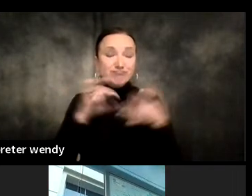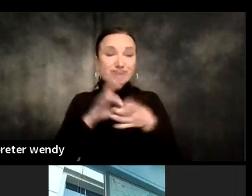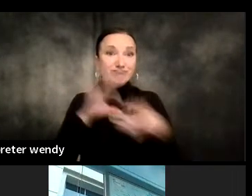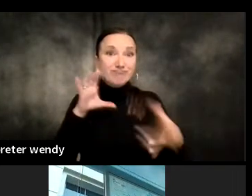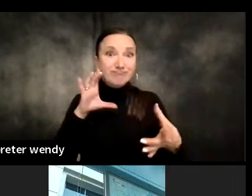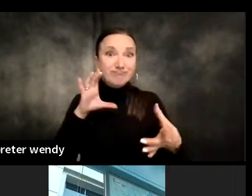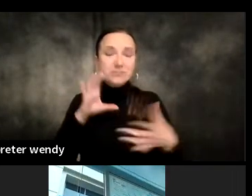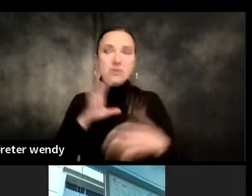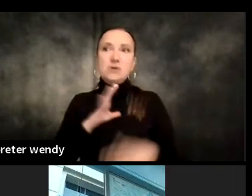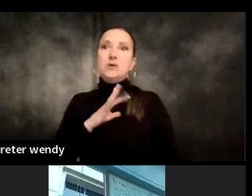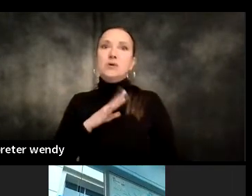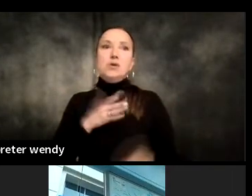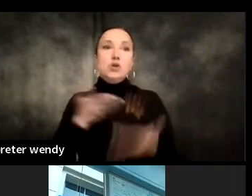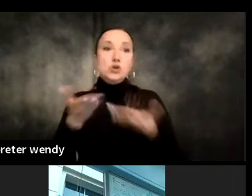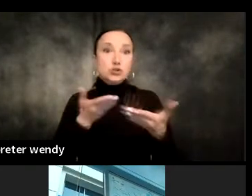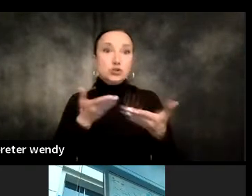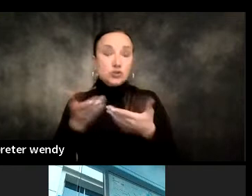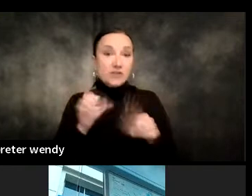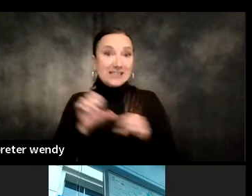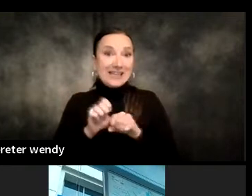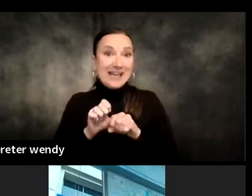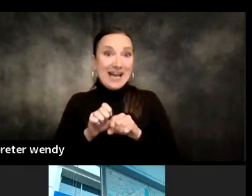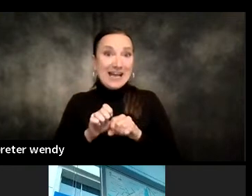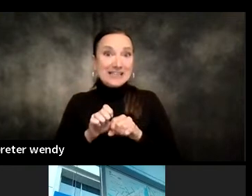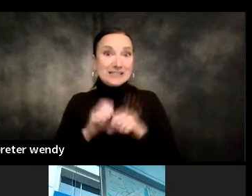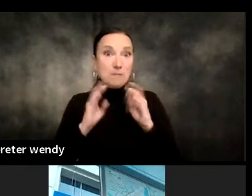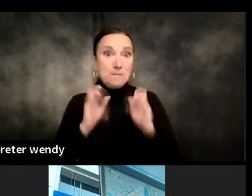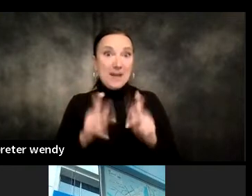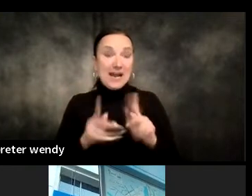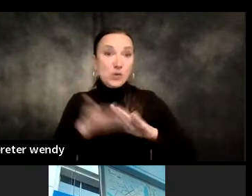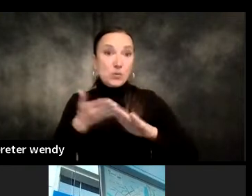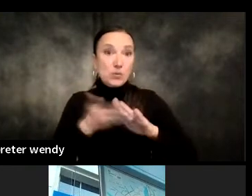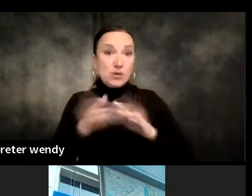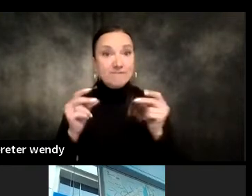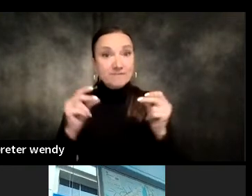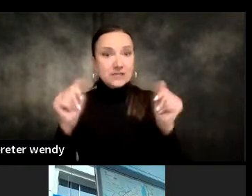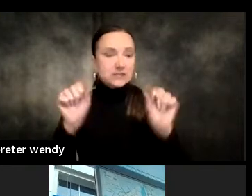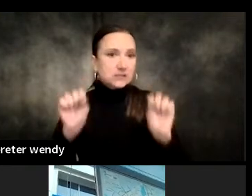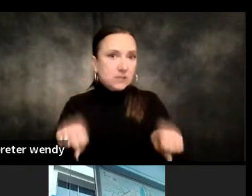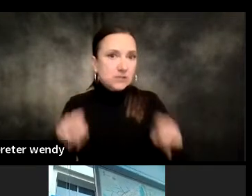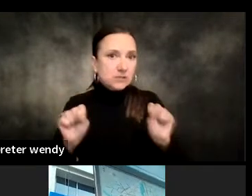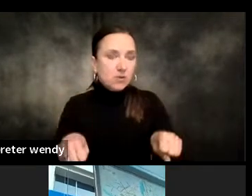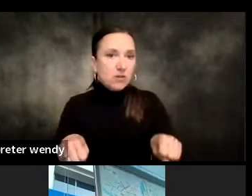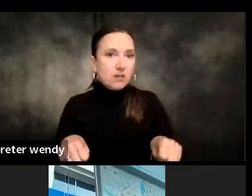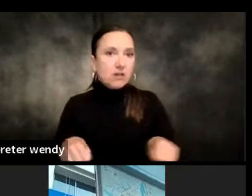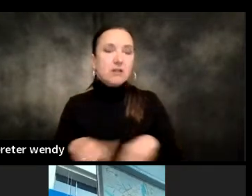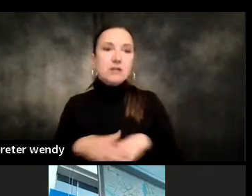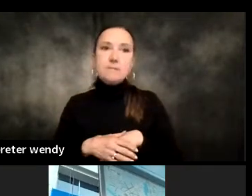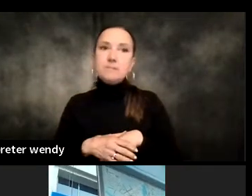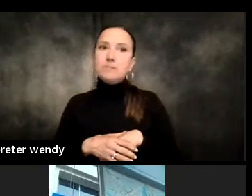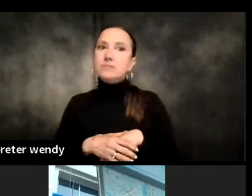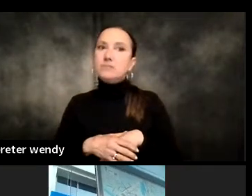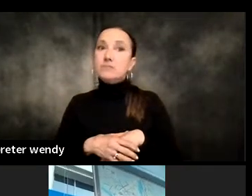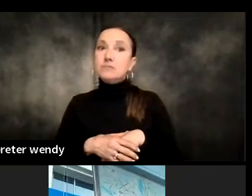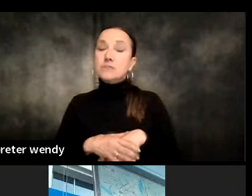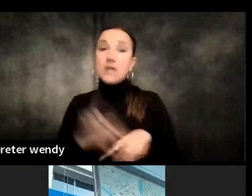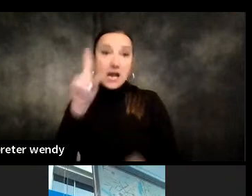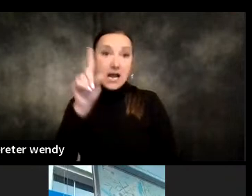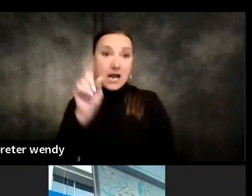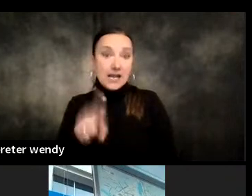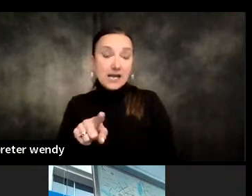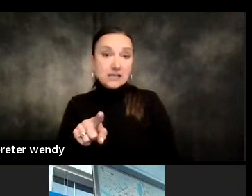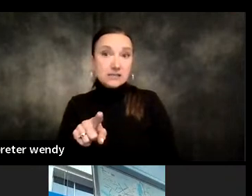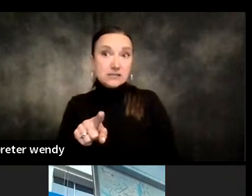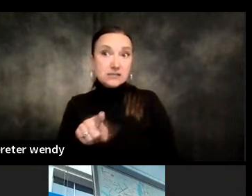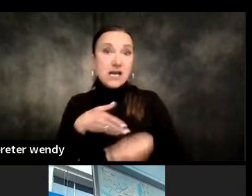make sure that their service gets turned back on promptly as possible. I ask that